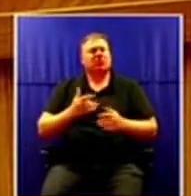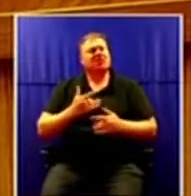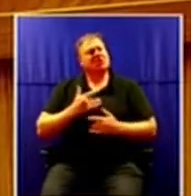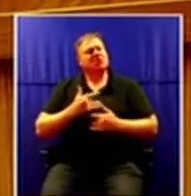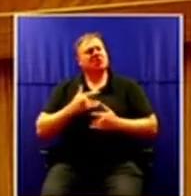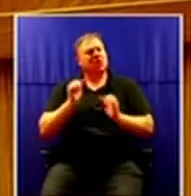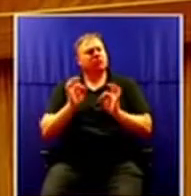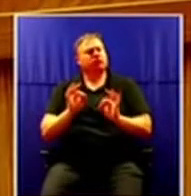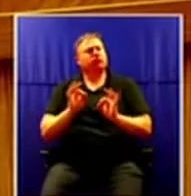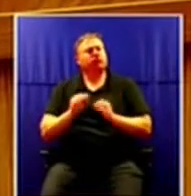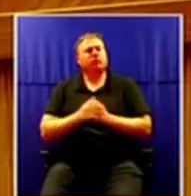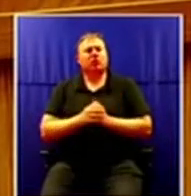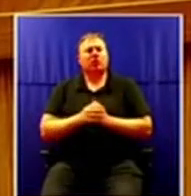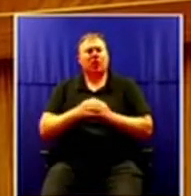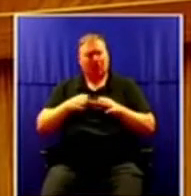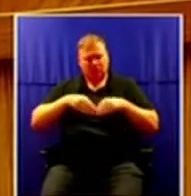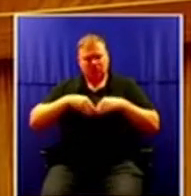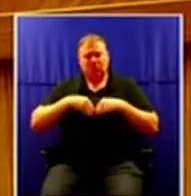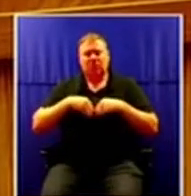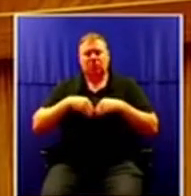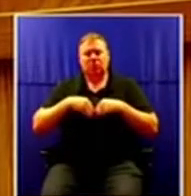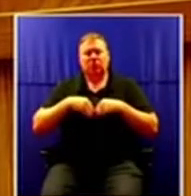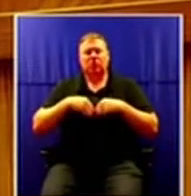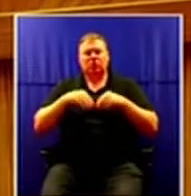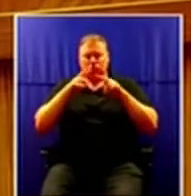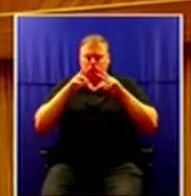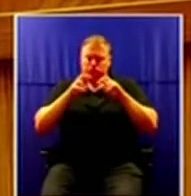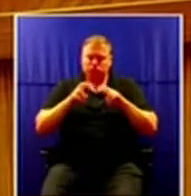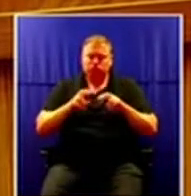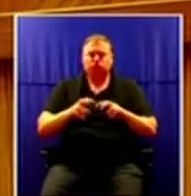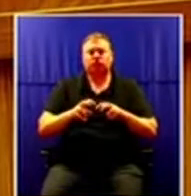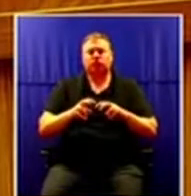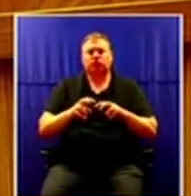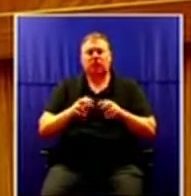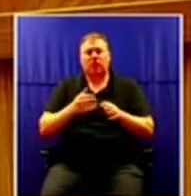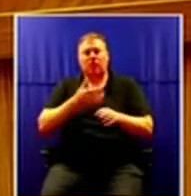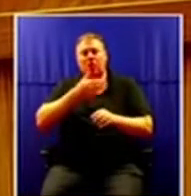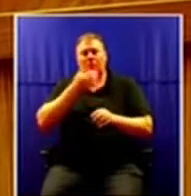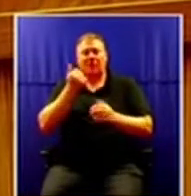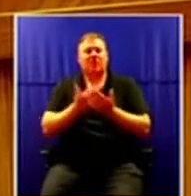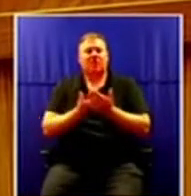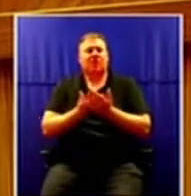heart and see how best they can be taken up.